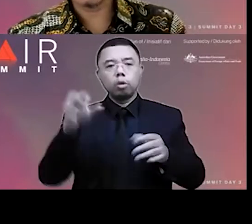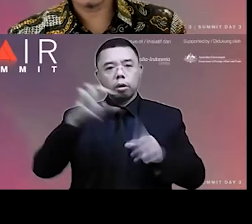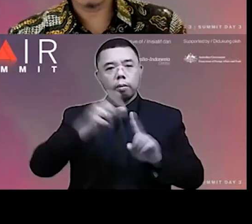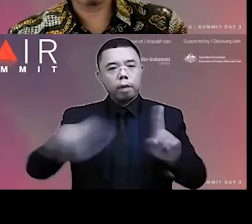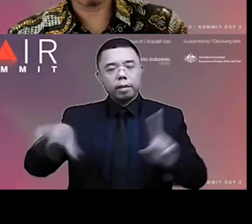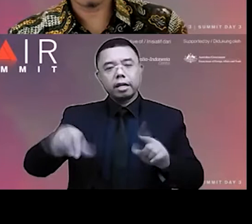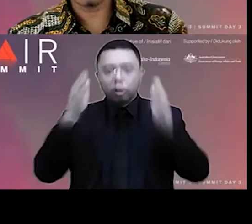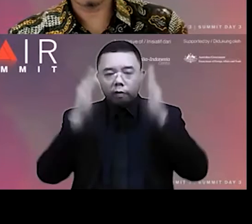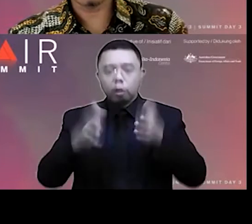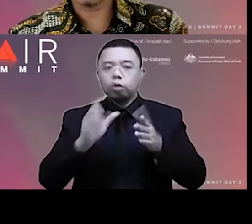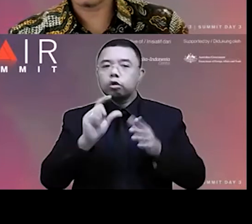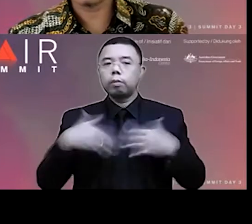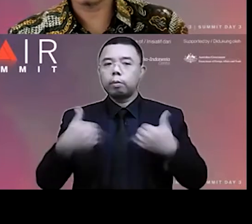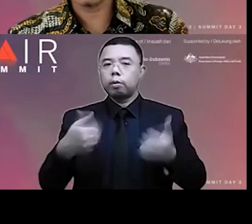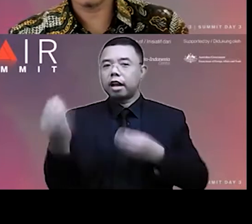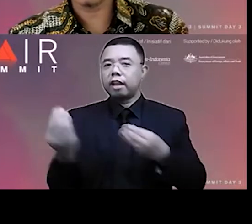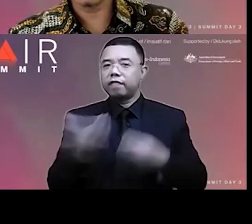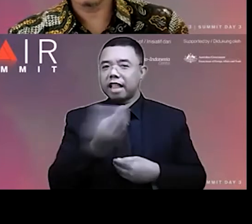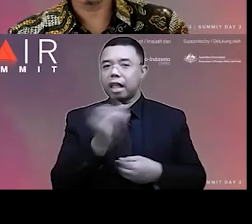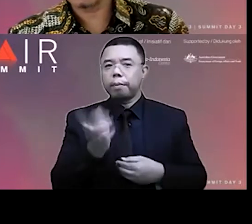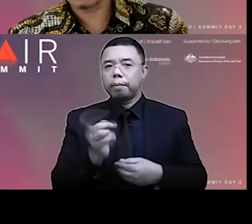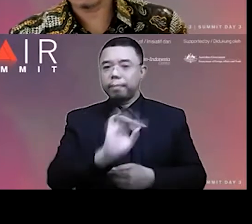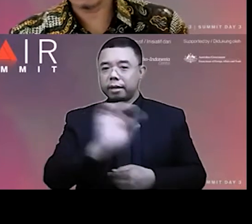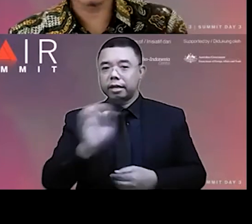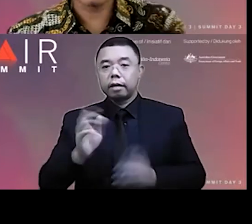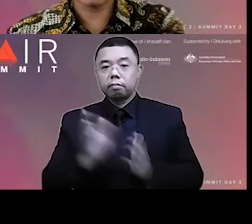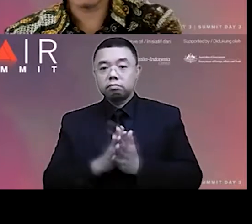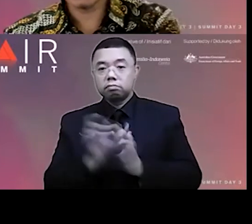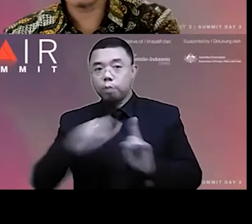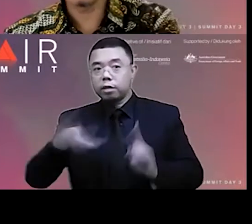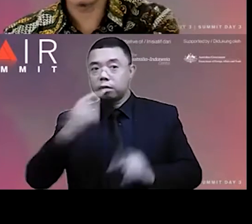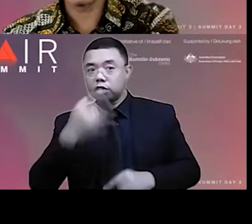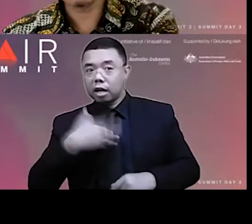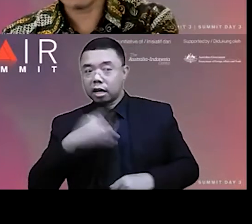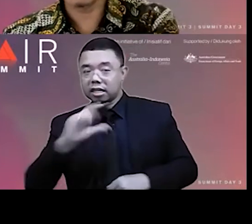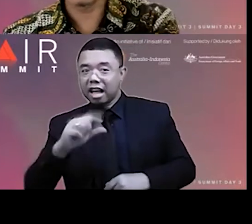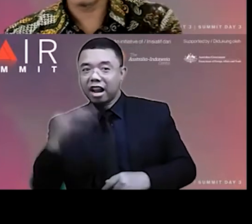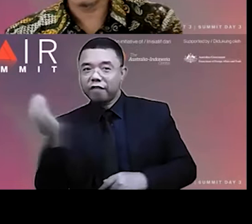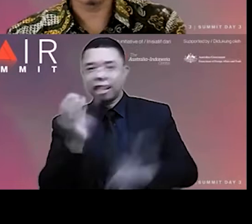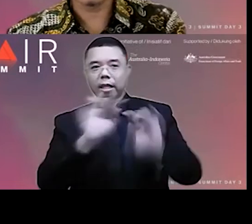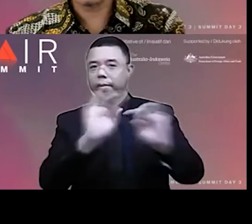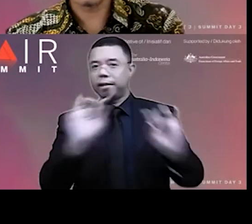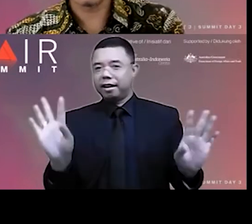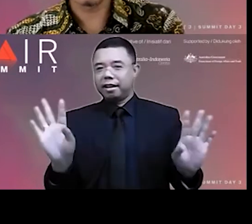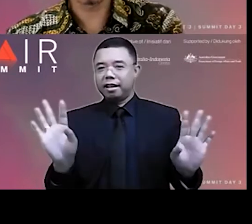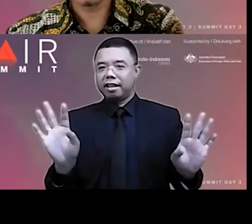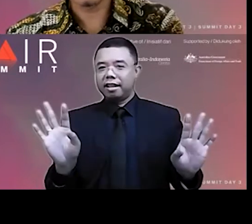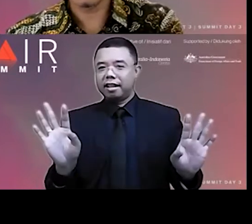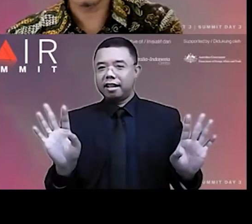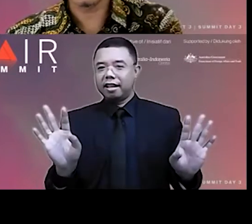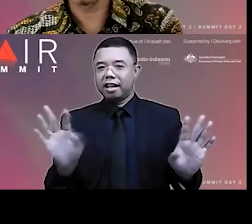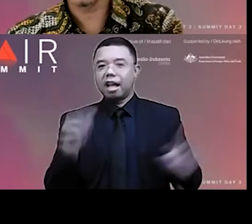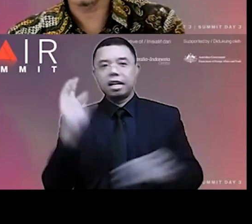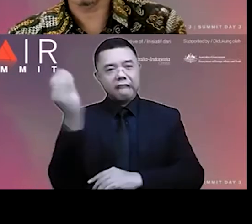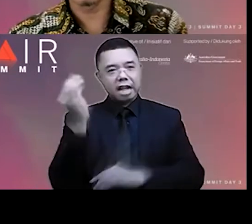different tourism style, such as Yogyakarta in Bali is completely different, as well as Lombok is